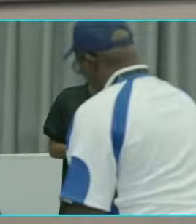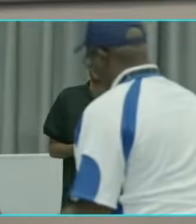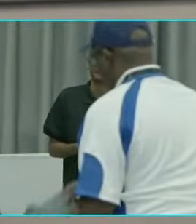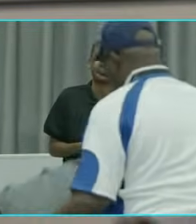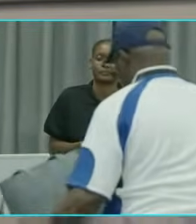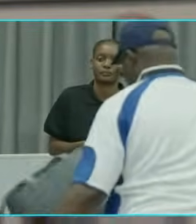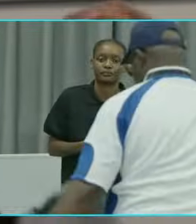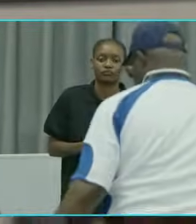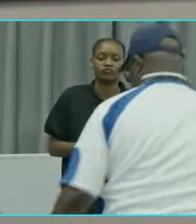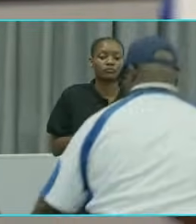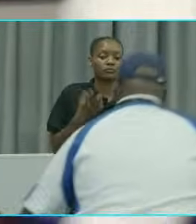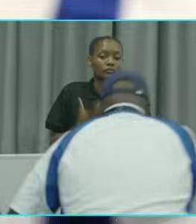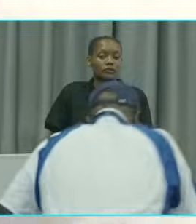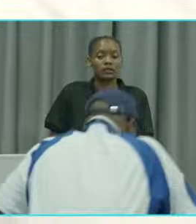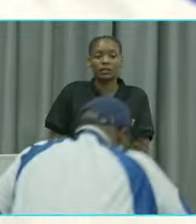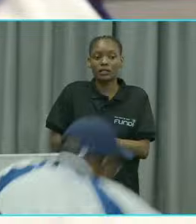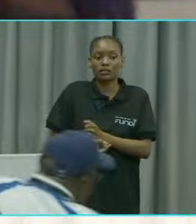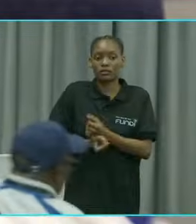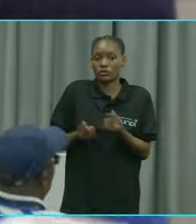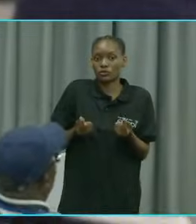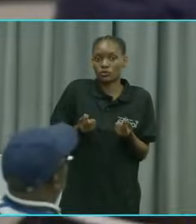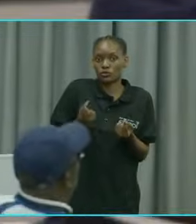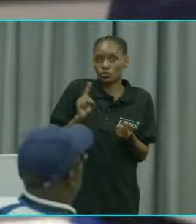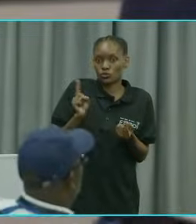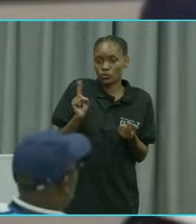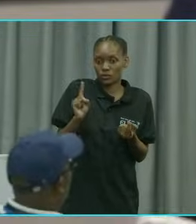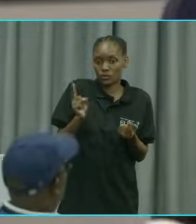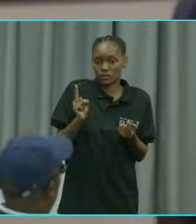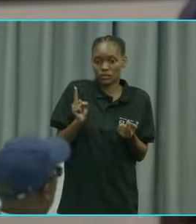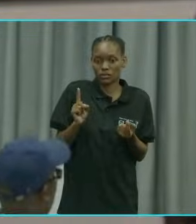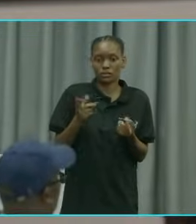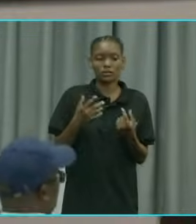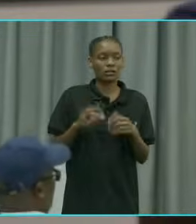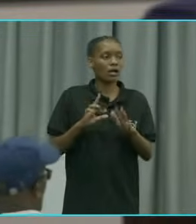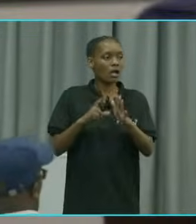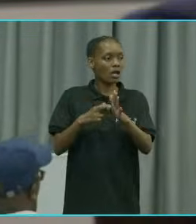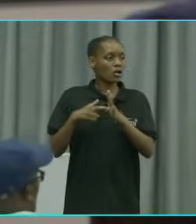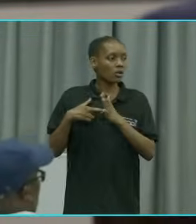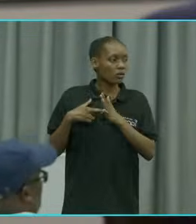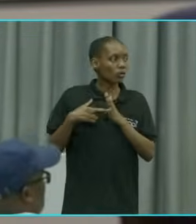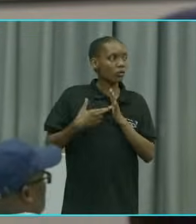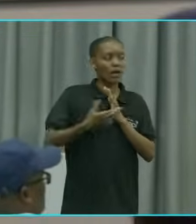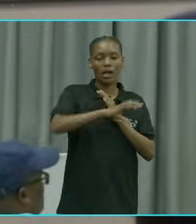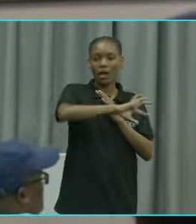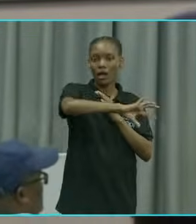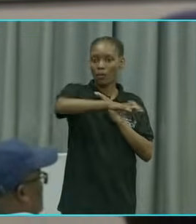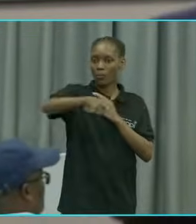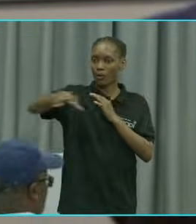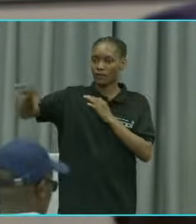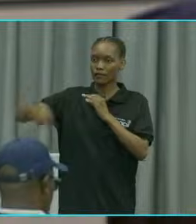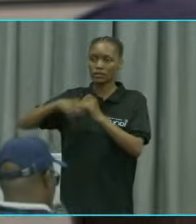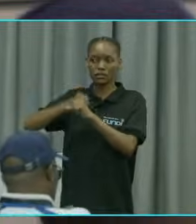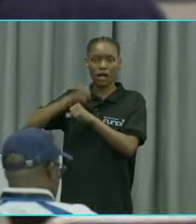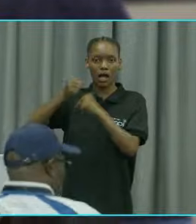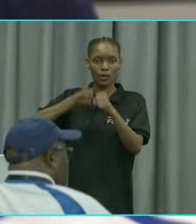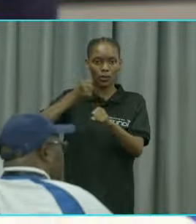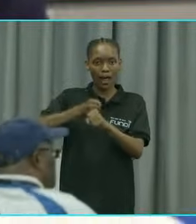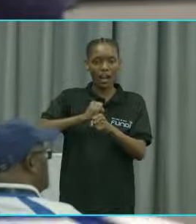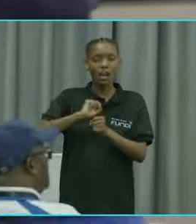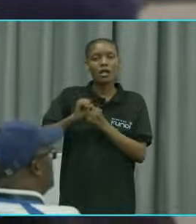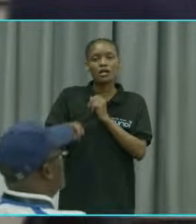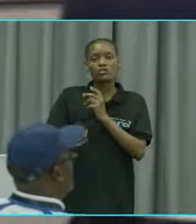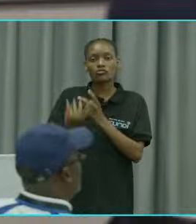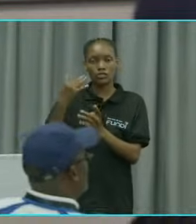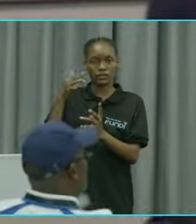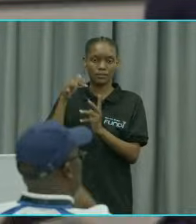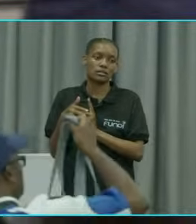And what one could do in the norms is to require provinces to, like on an annual basis, to be transparent about